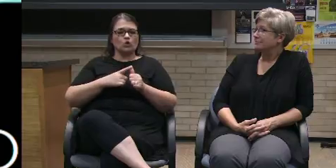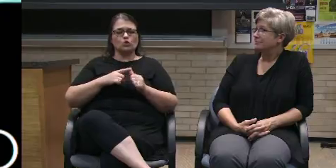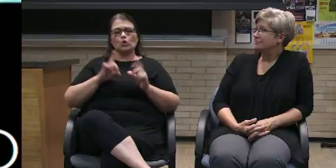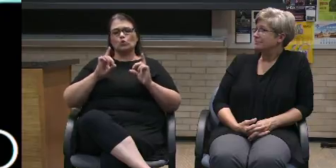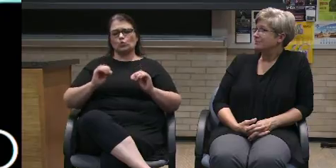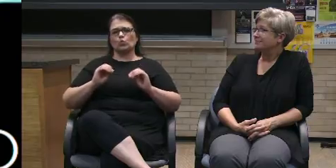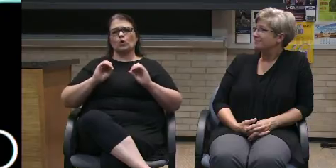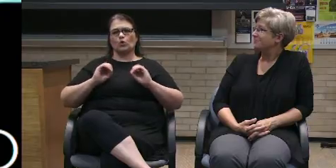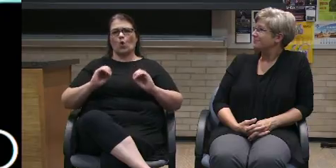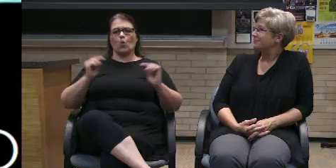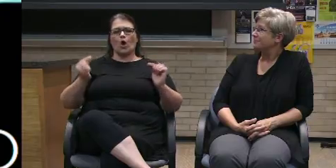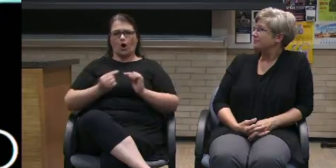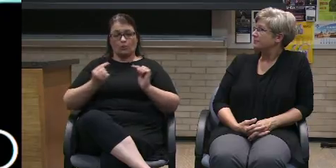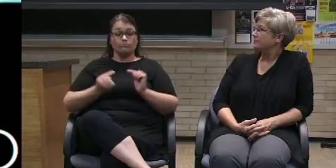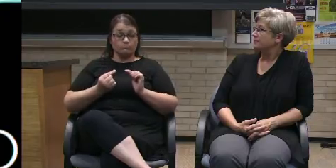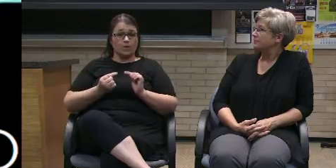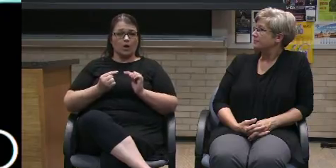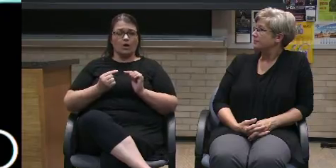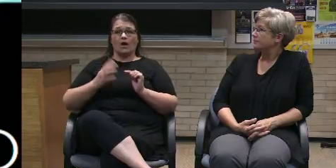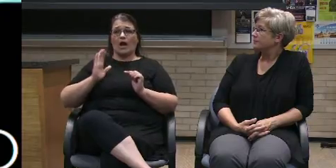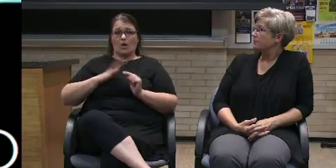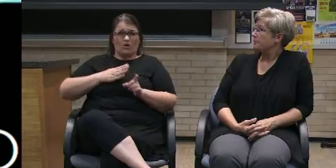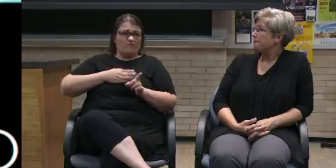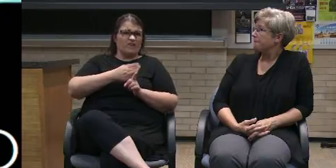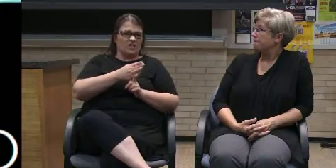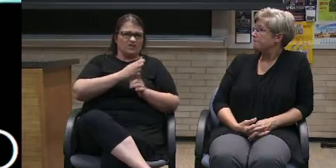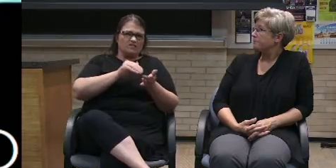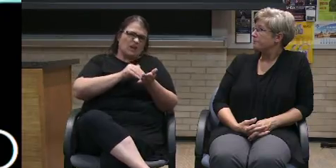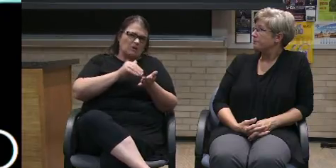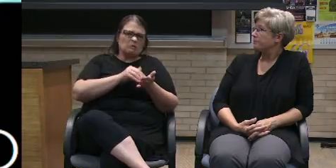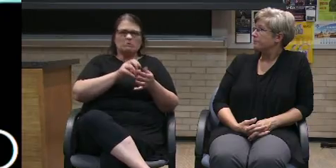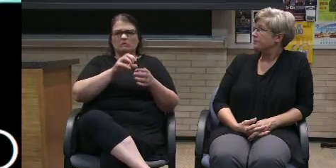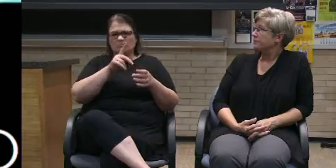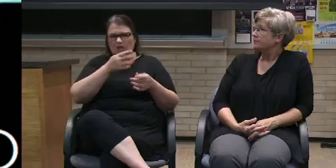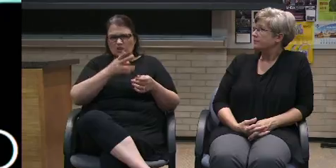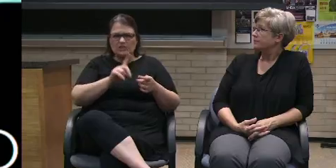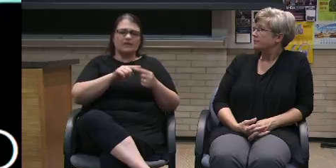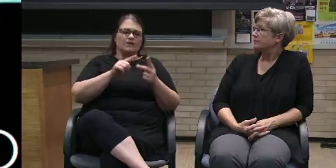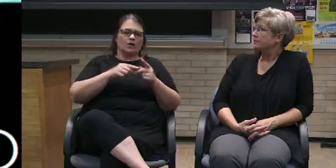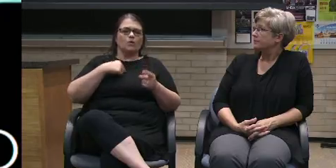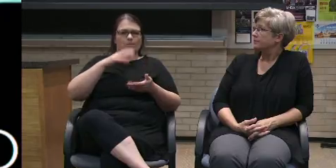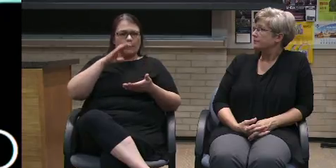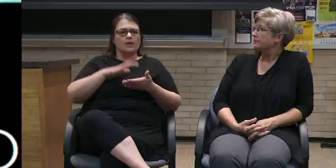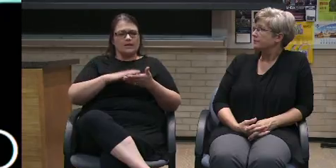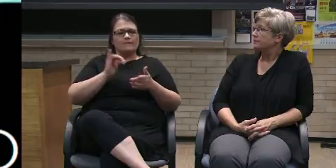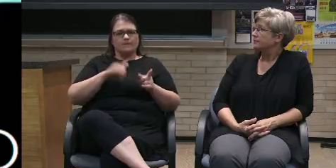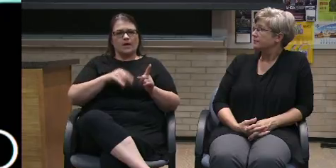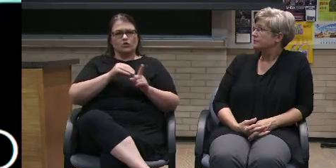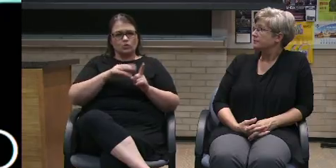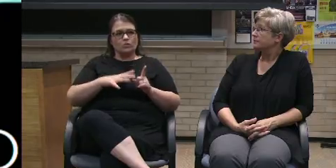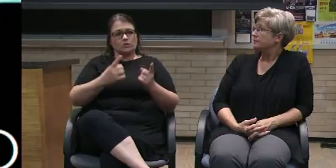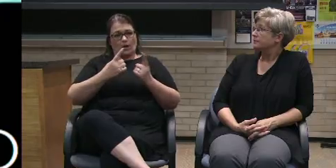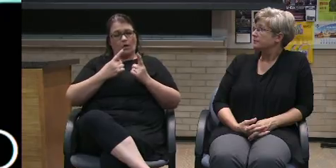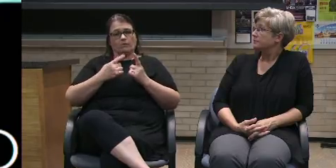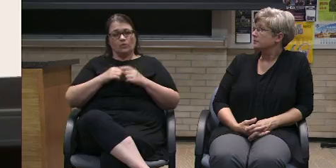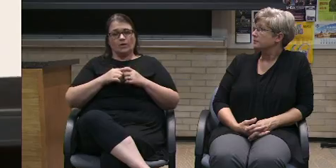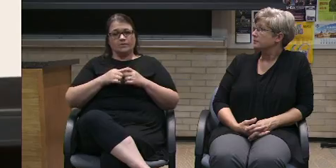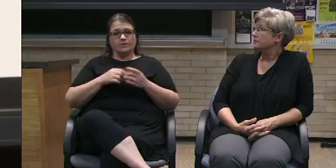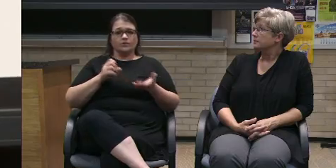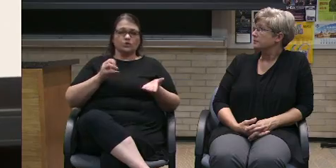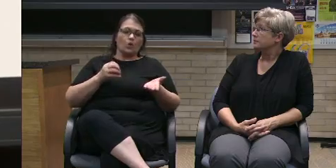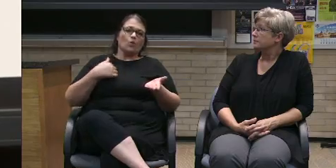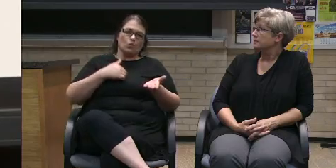our field, harm, I believe, is when a student comes to us, accrues debt, but not a degree. So we very much want